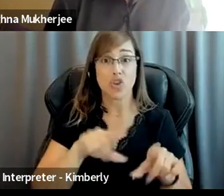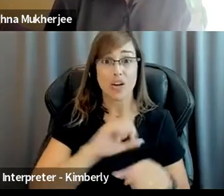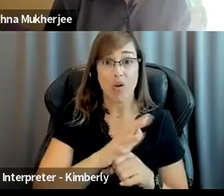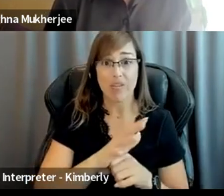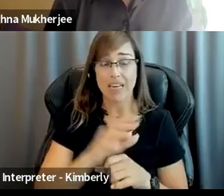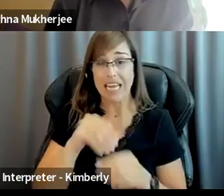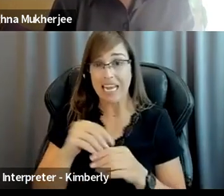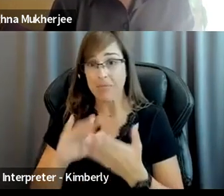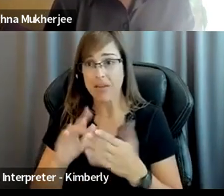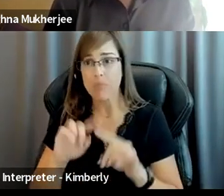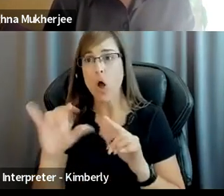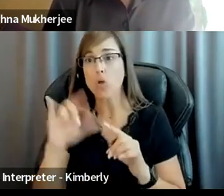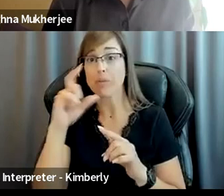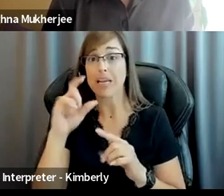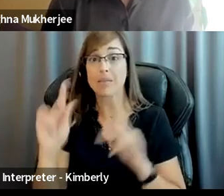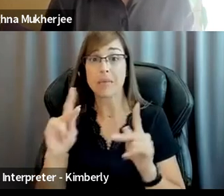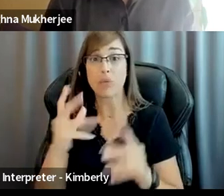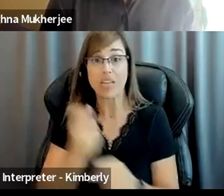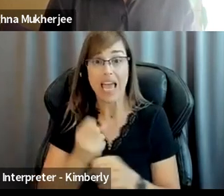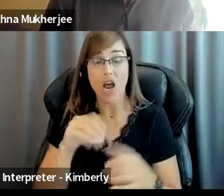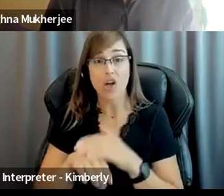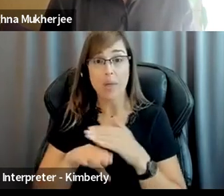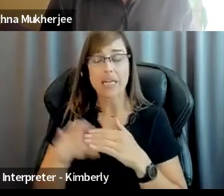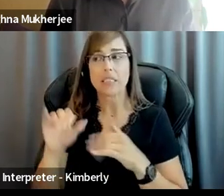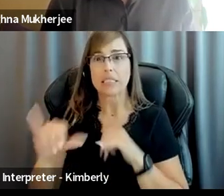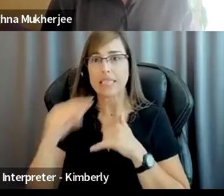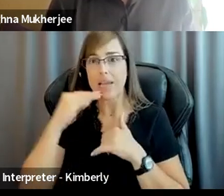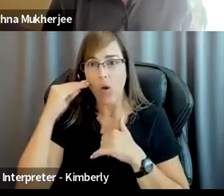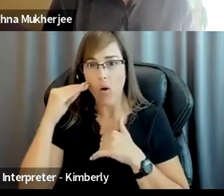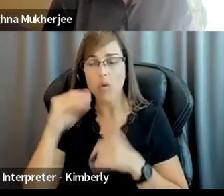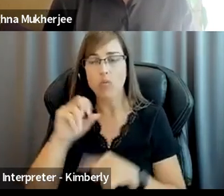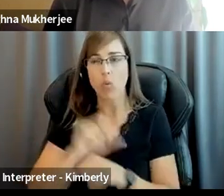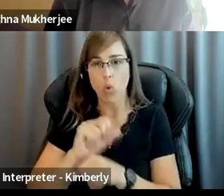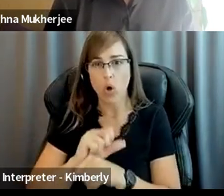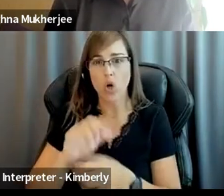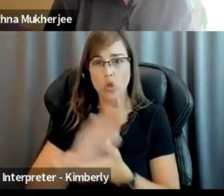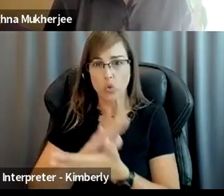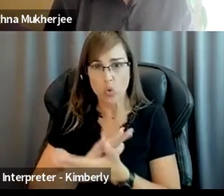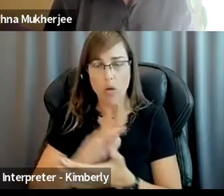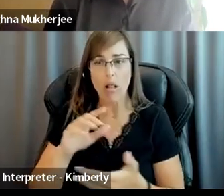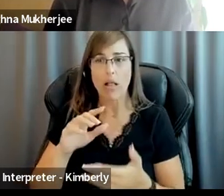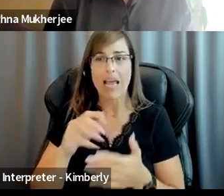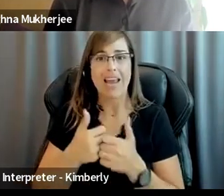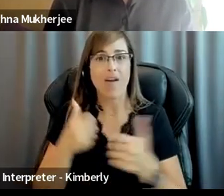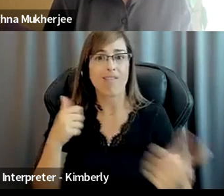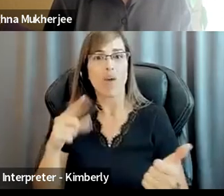get accommodations, you know, to be at home, to do their work, to get schooling, absent those exposures. So I think it was a really